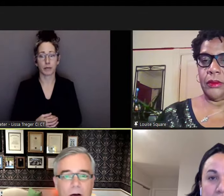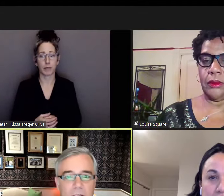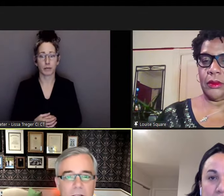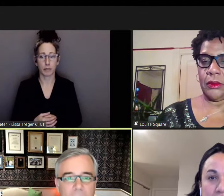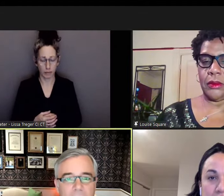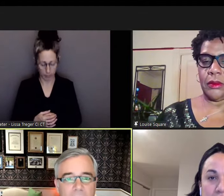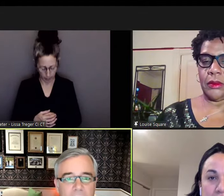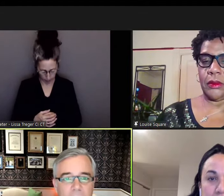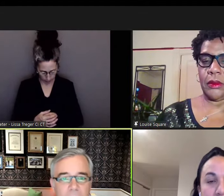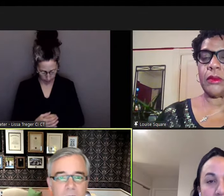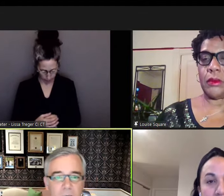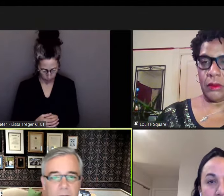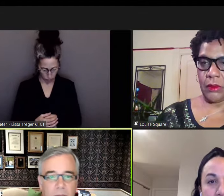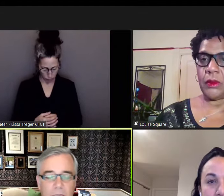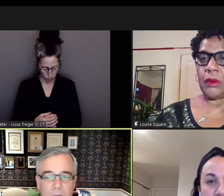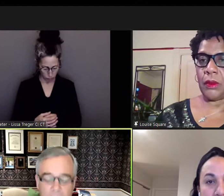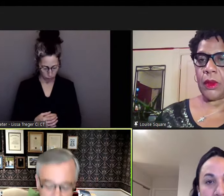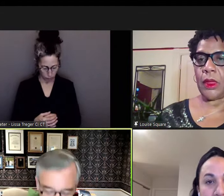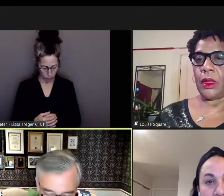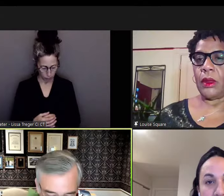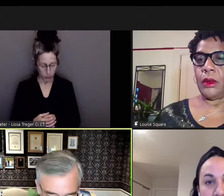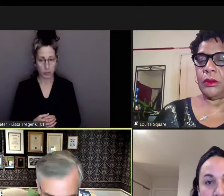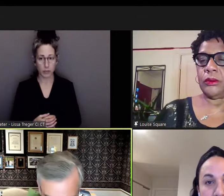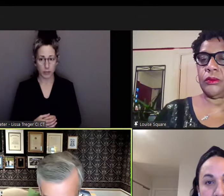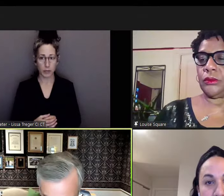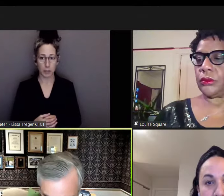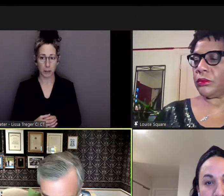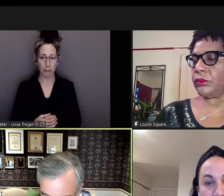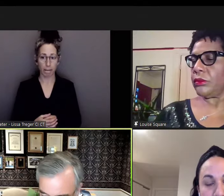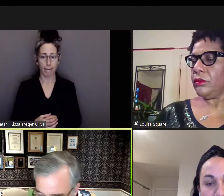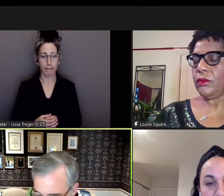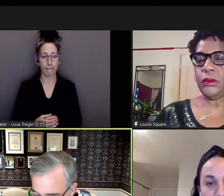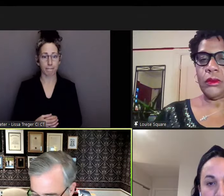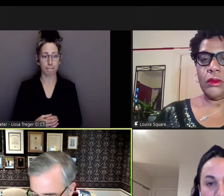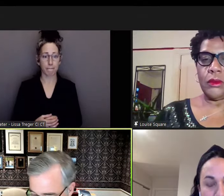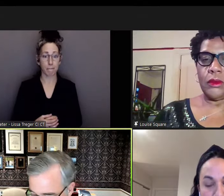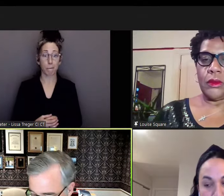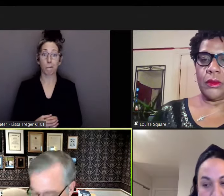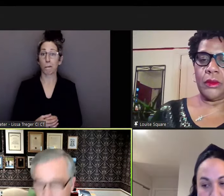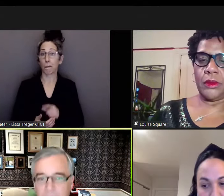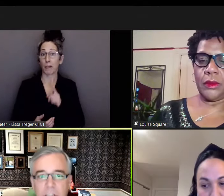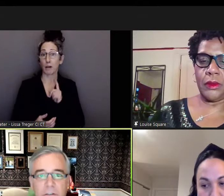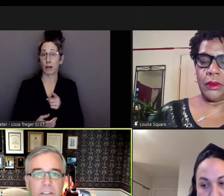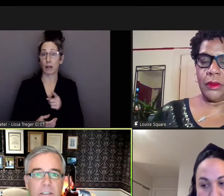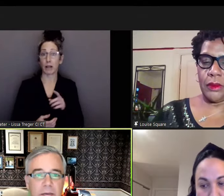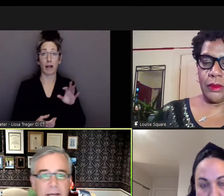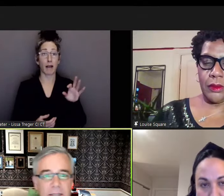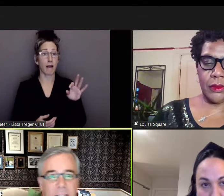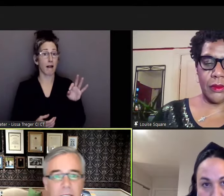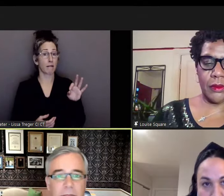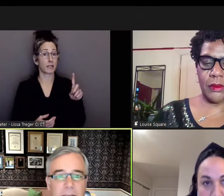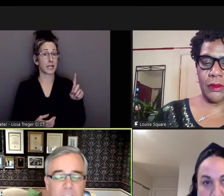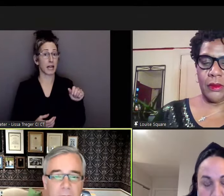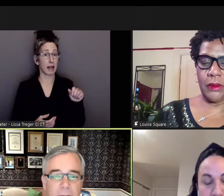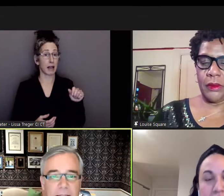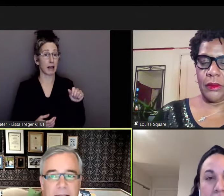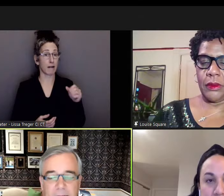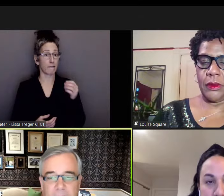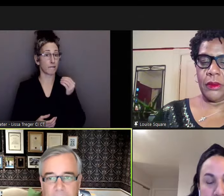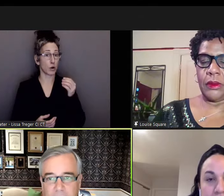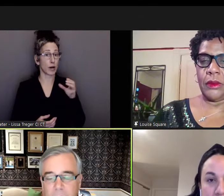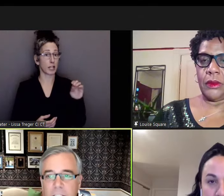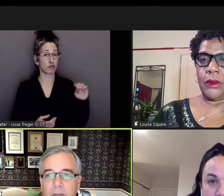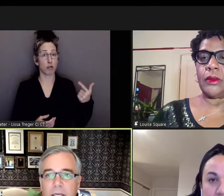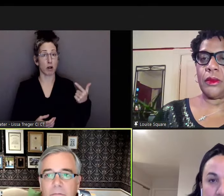Well, I'll start with that, Louise. Certainly it's up to the Food and Drug Administration to make that determination. We make the